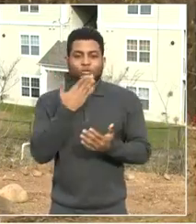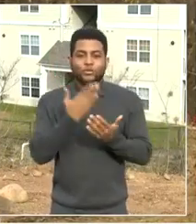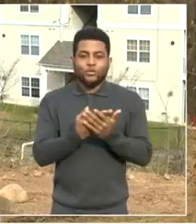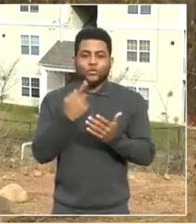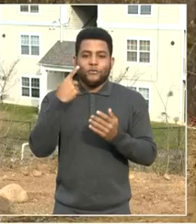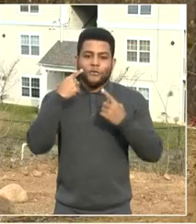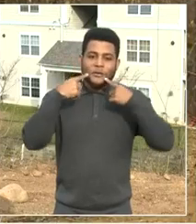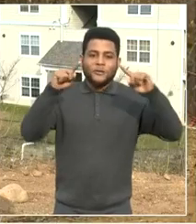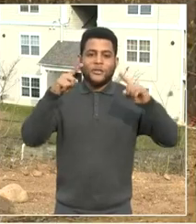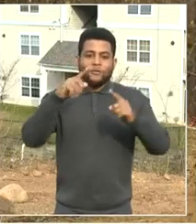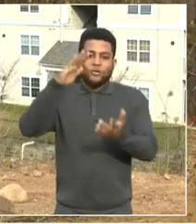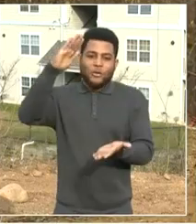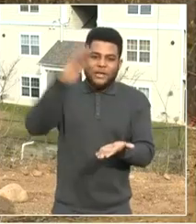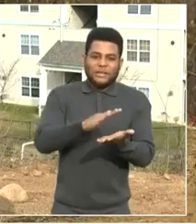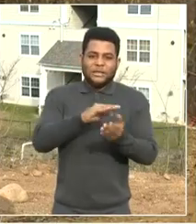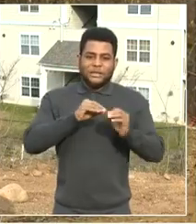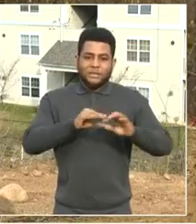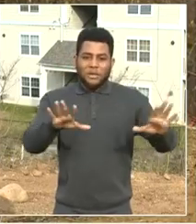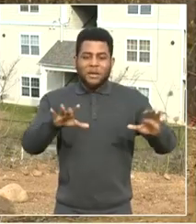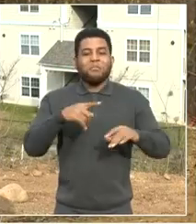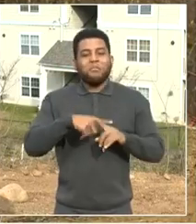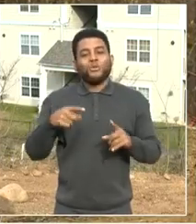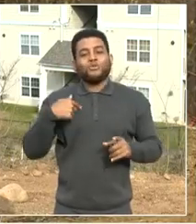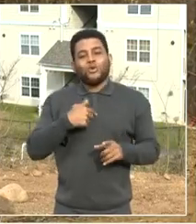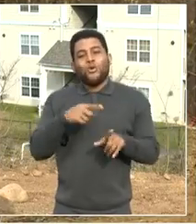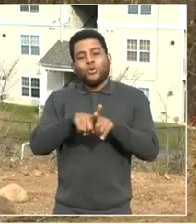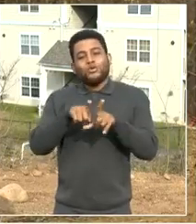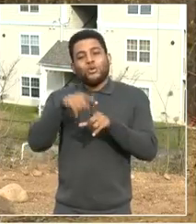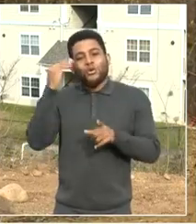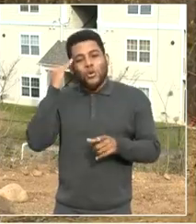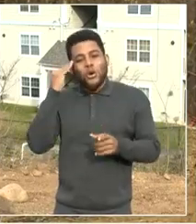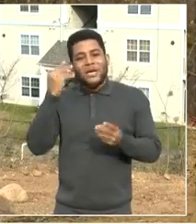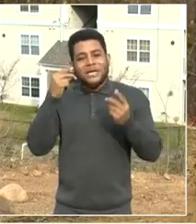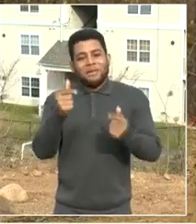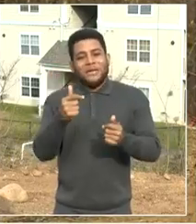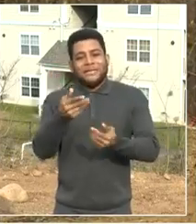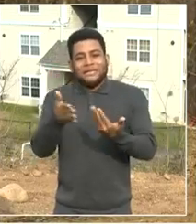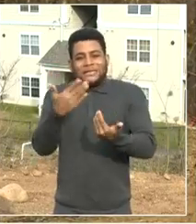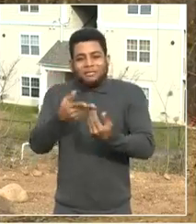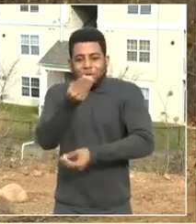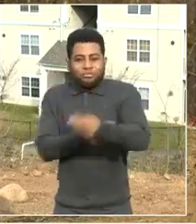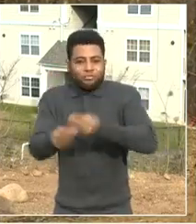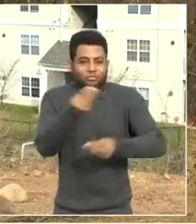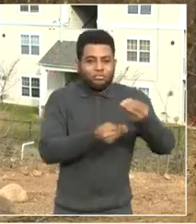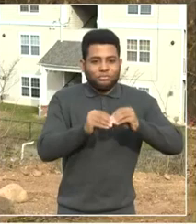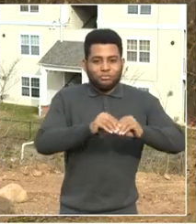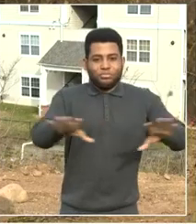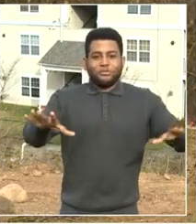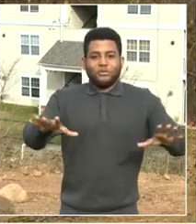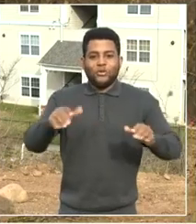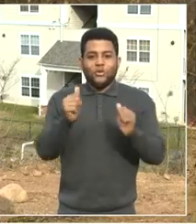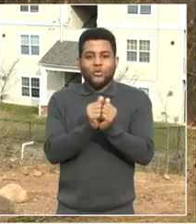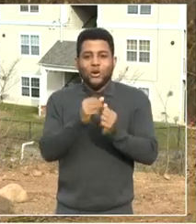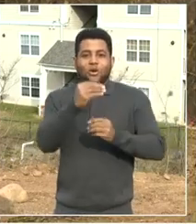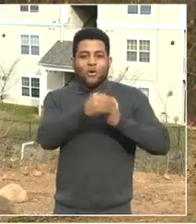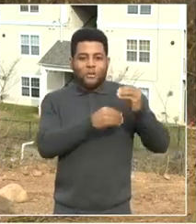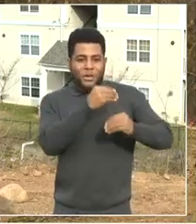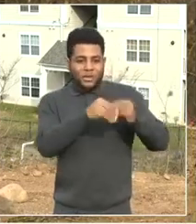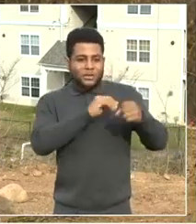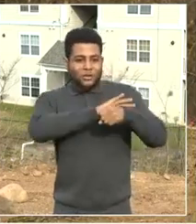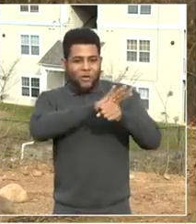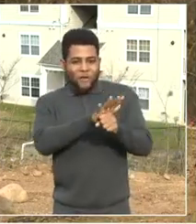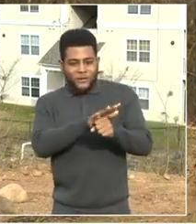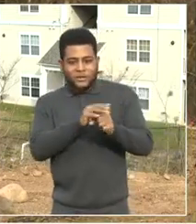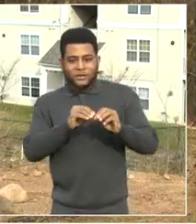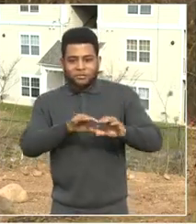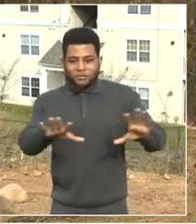pretty rapid transmissibility of Omicron. So I expect that that's going to warrant some